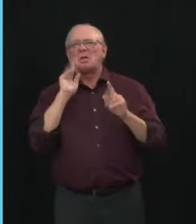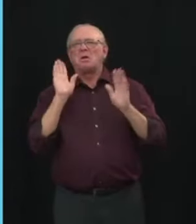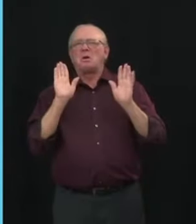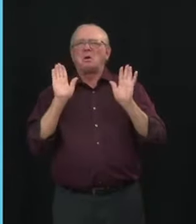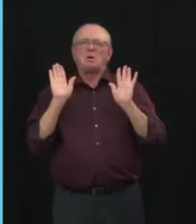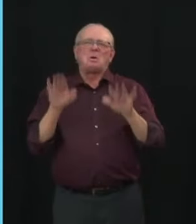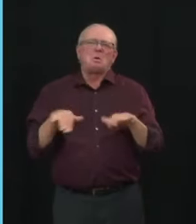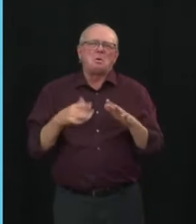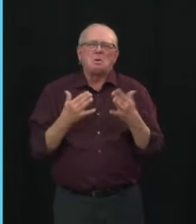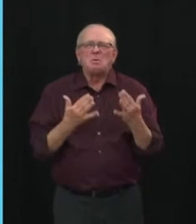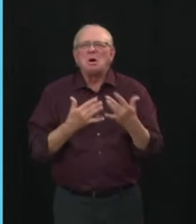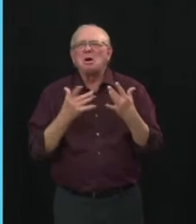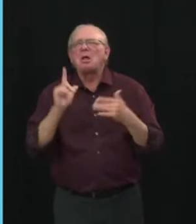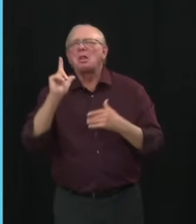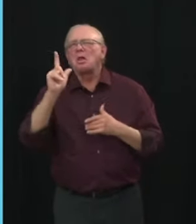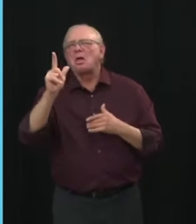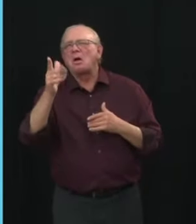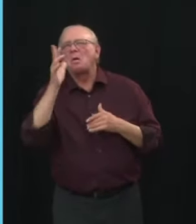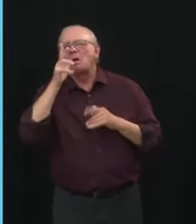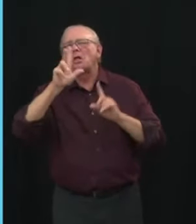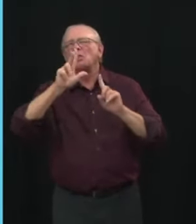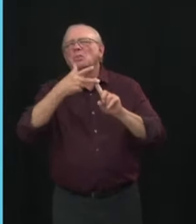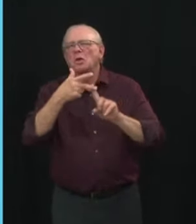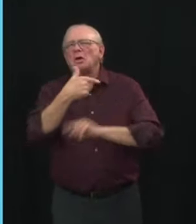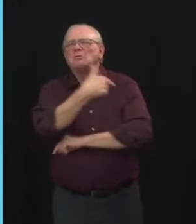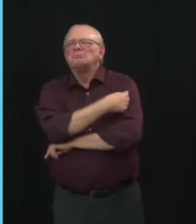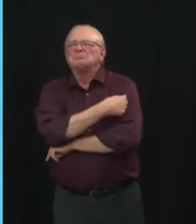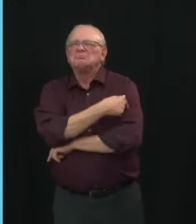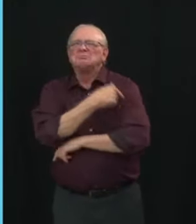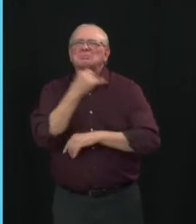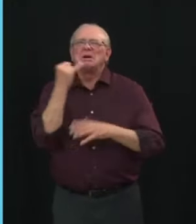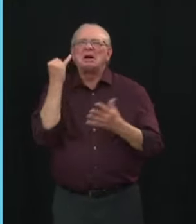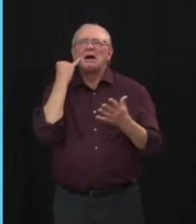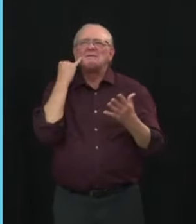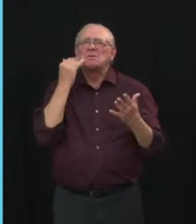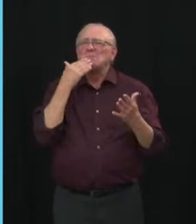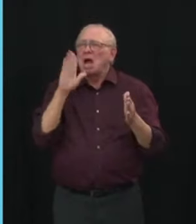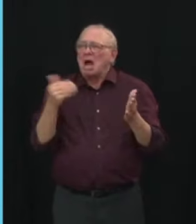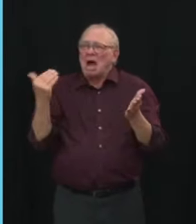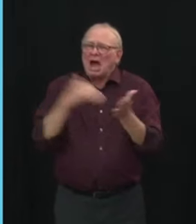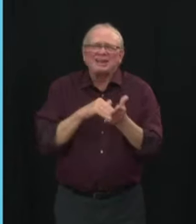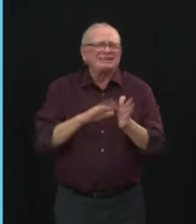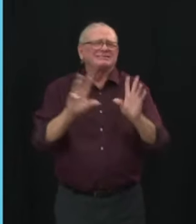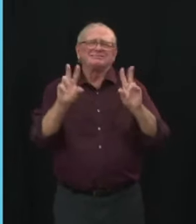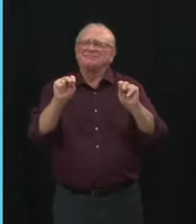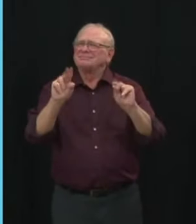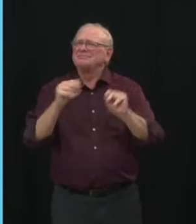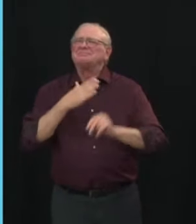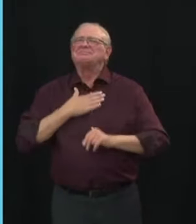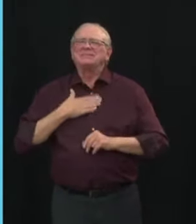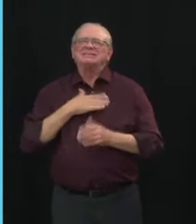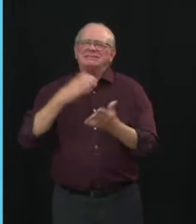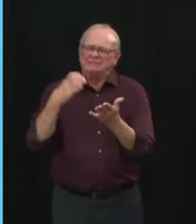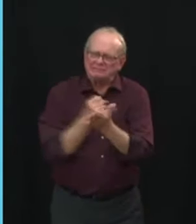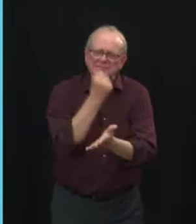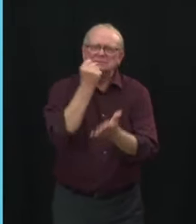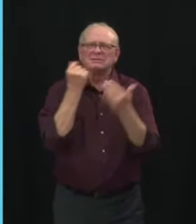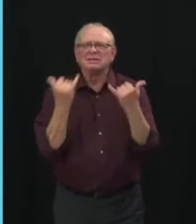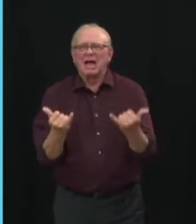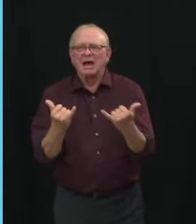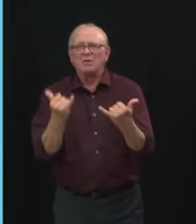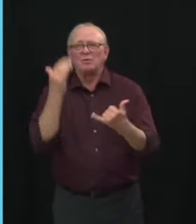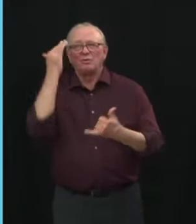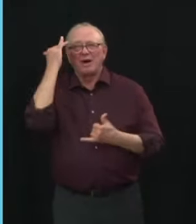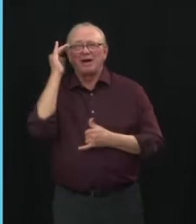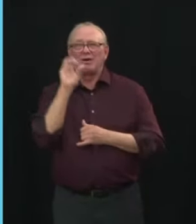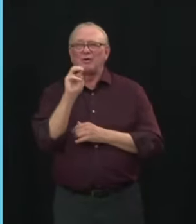dose if things get really bad again. Please don't wait. There's enough Omicron circulating right now to be a real risk. So if you're